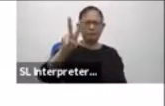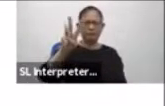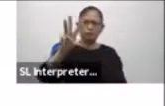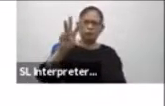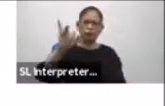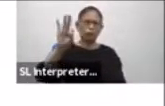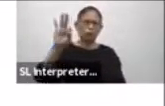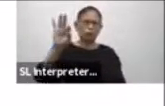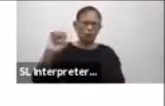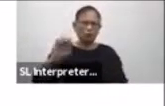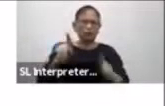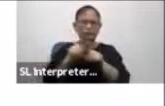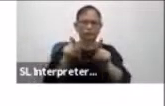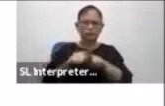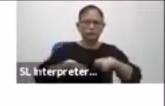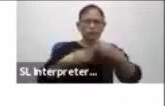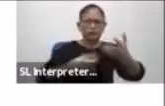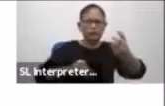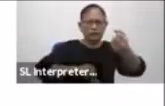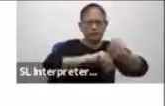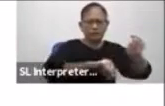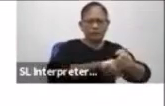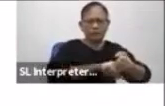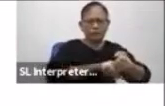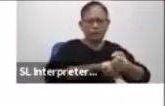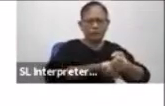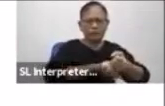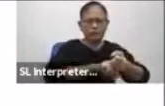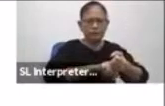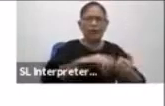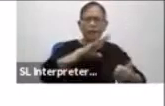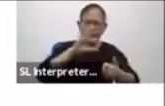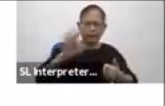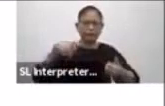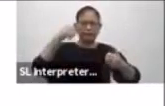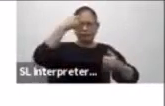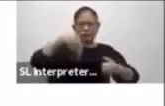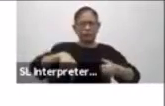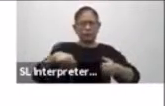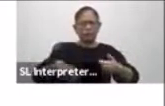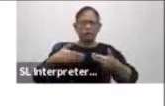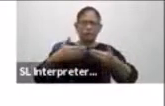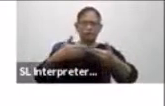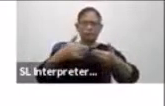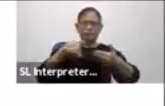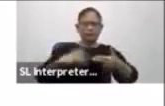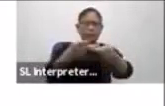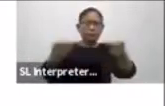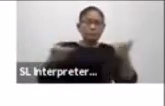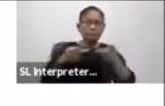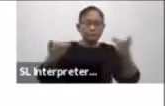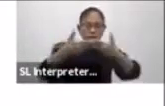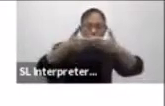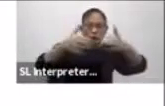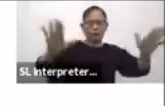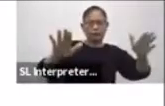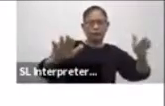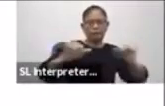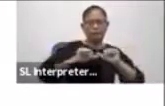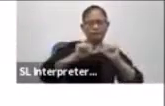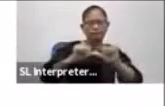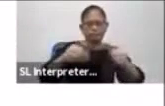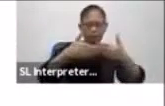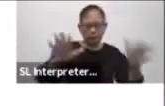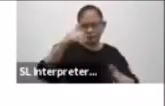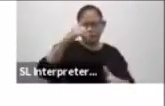that has allowed for the women-friendly spaces to remain open, even with COVID-related restrictions. With many